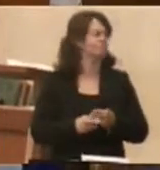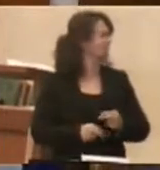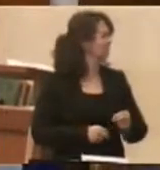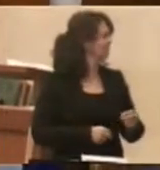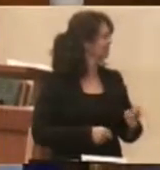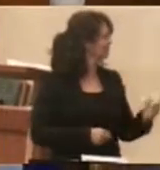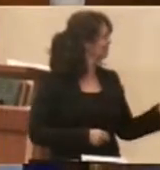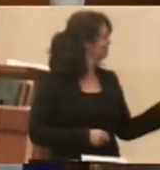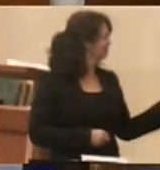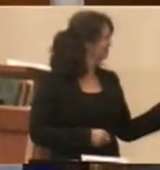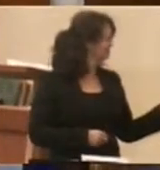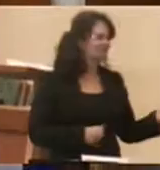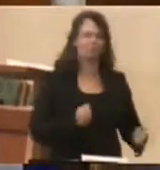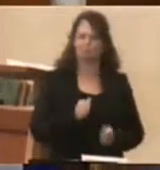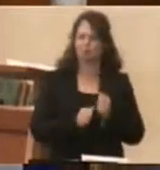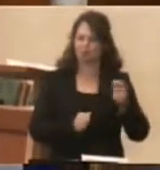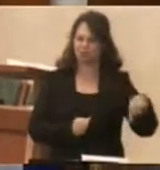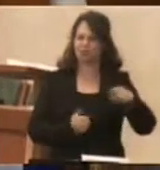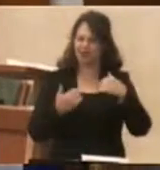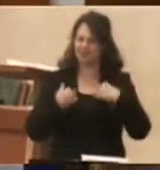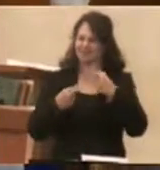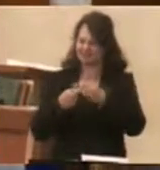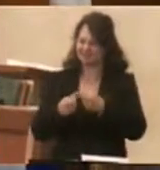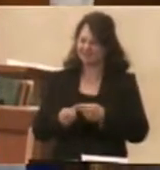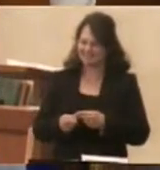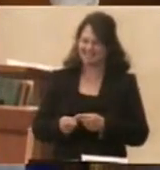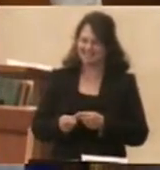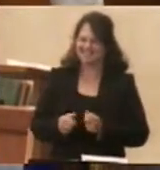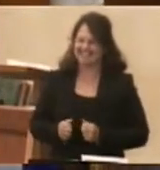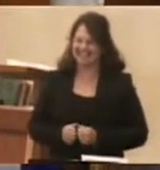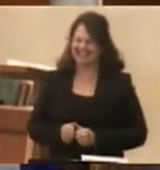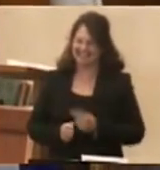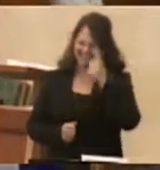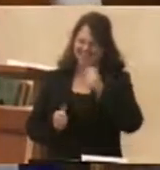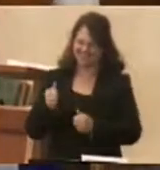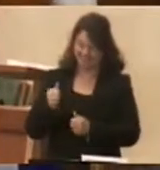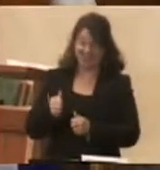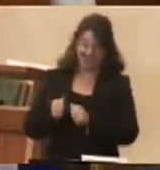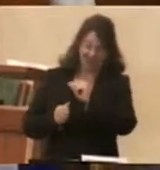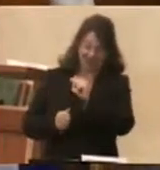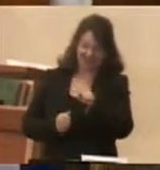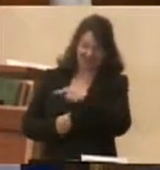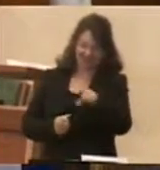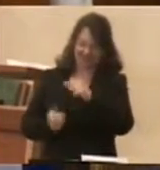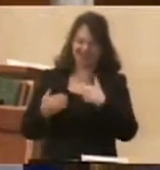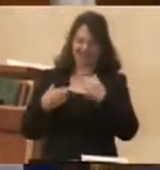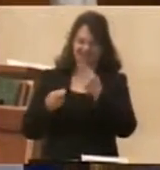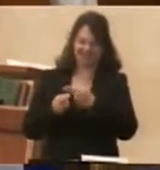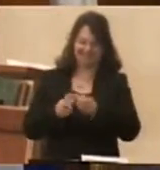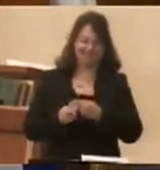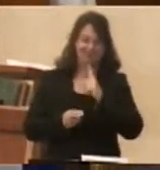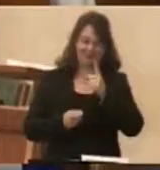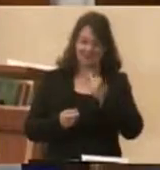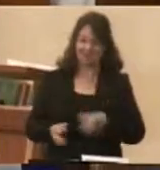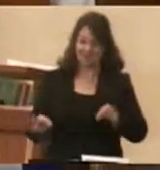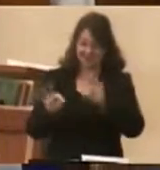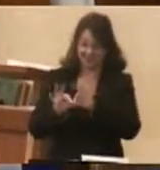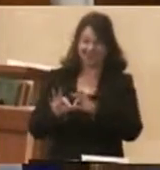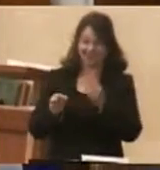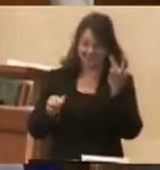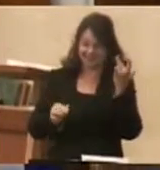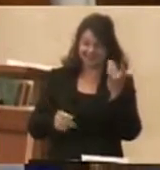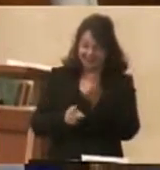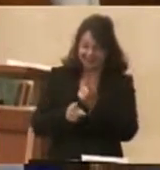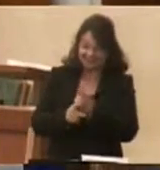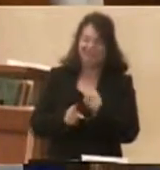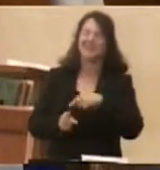How many of those? Yeah, most of you have names. I think all of you do. Those are all really important, aren't they? That's how we know each other.